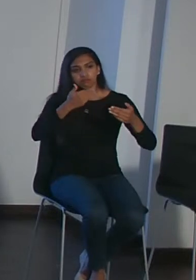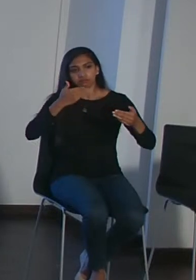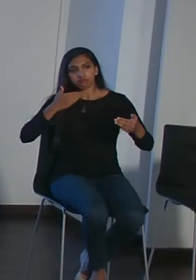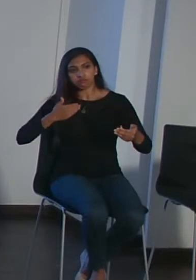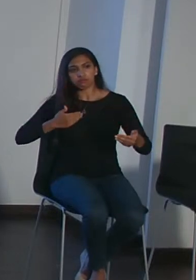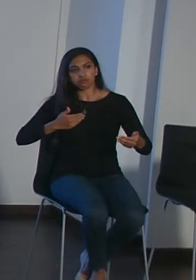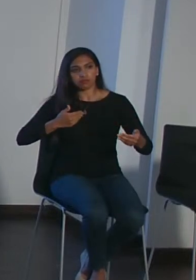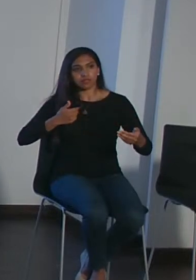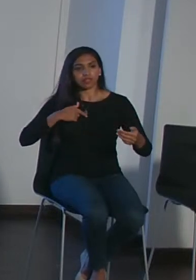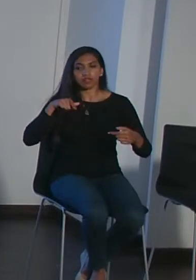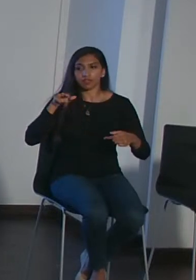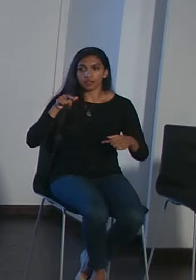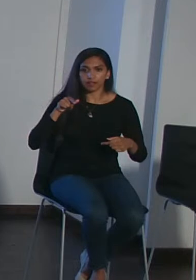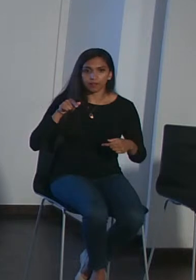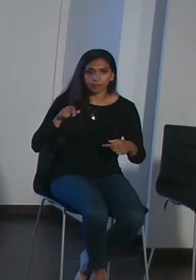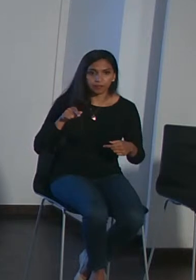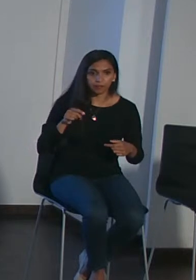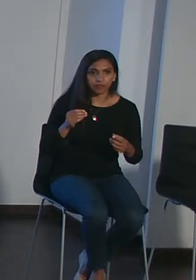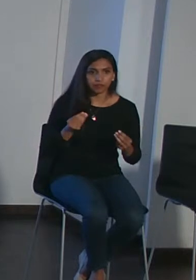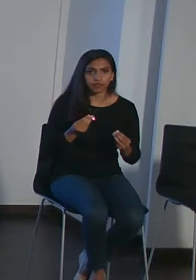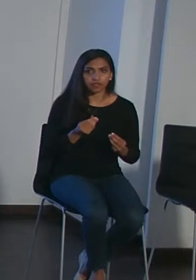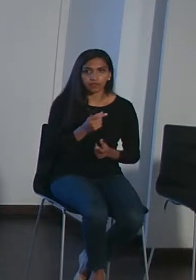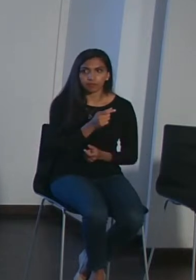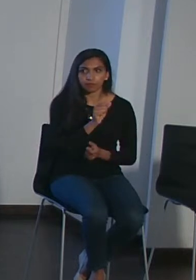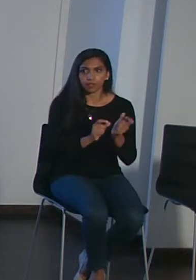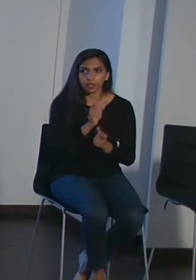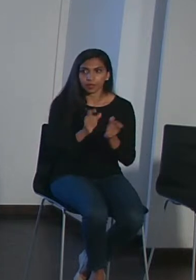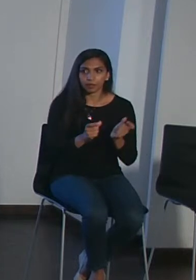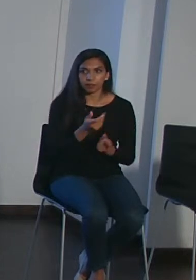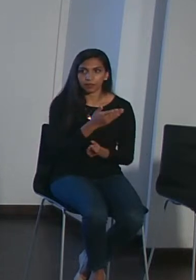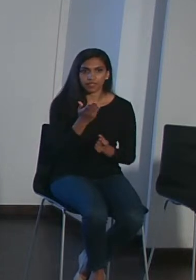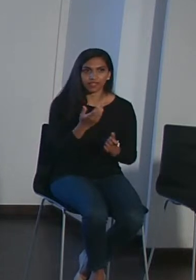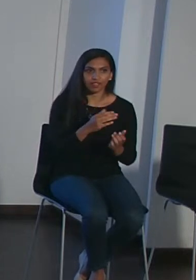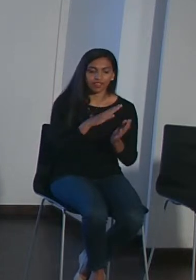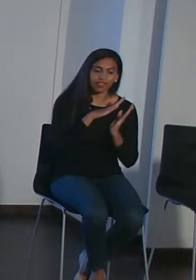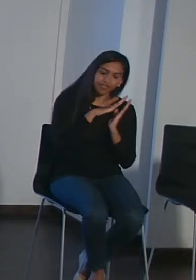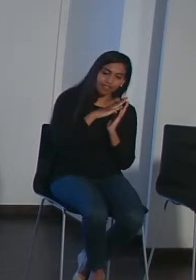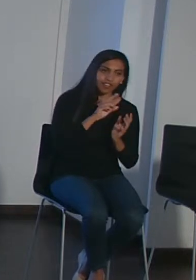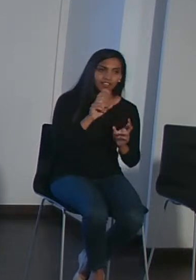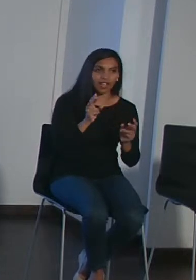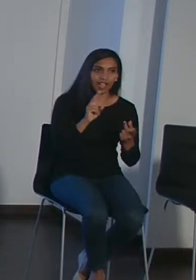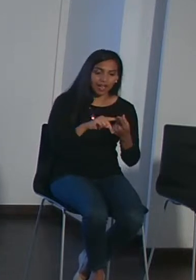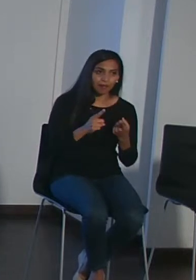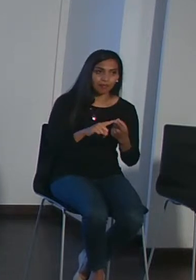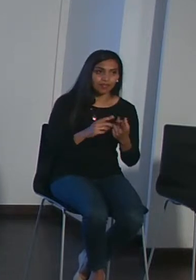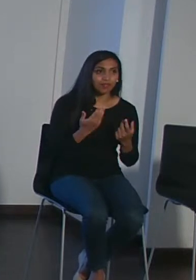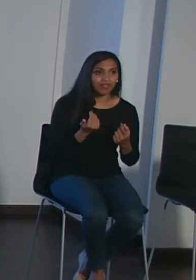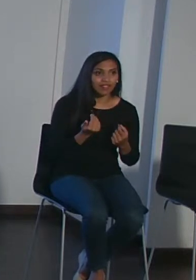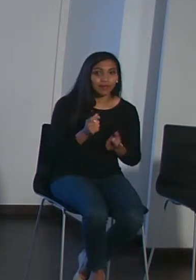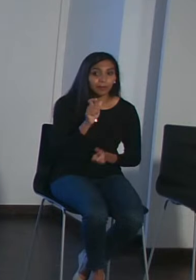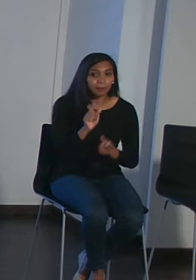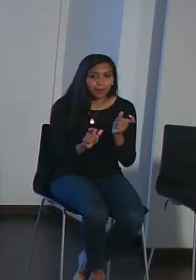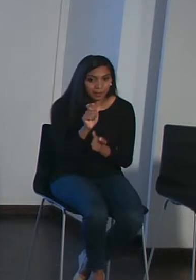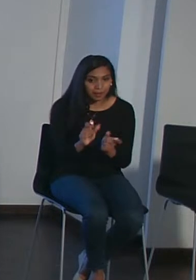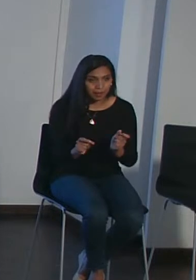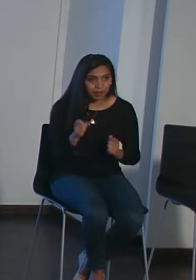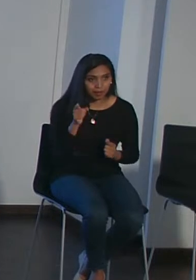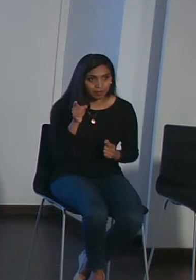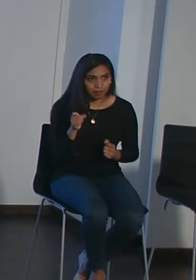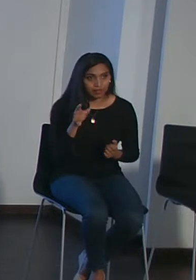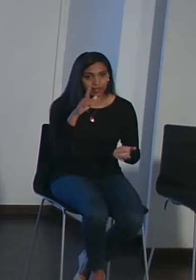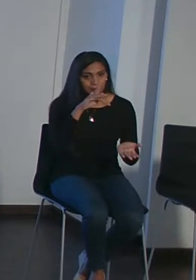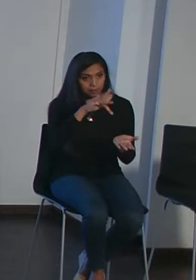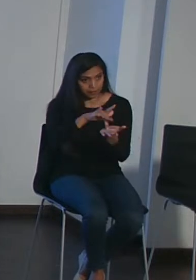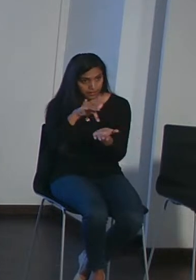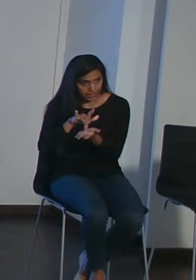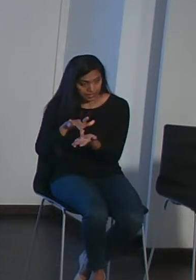with artists, obviously working themselves used against me very often, is that they're also in a place to see the world.